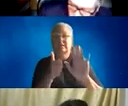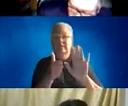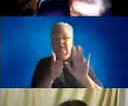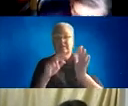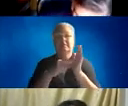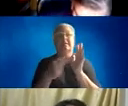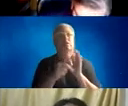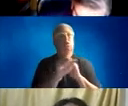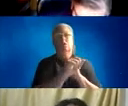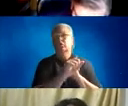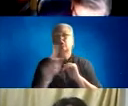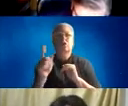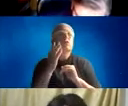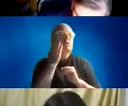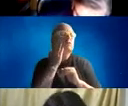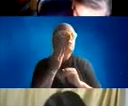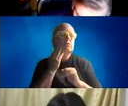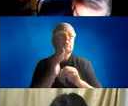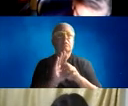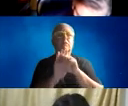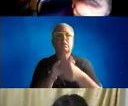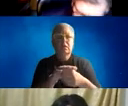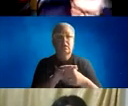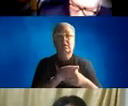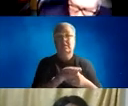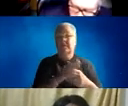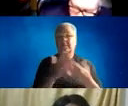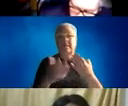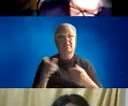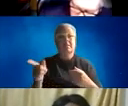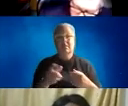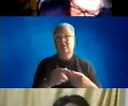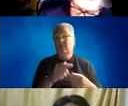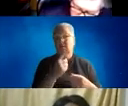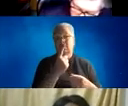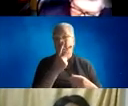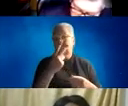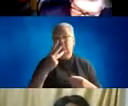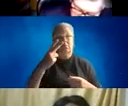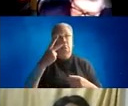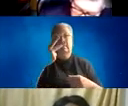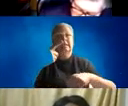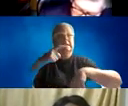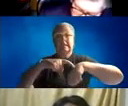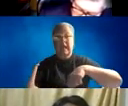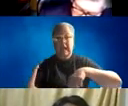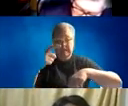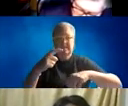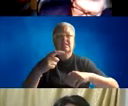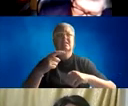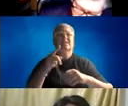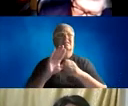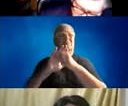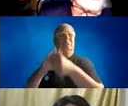especially those who have double or triple discrimination. Mm-hmm. But I don't know what